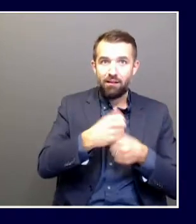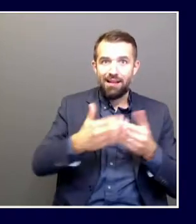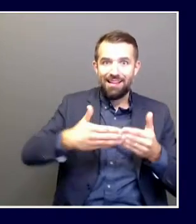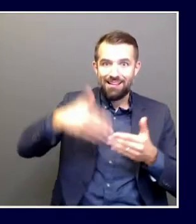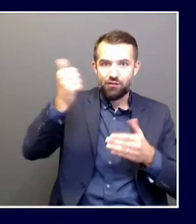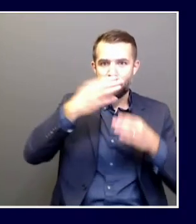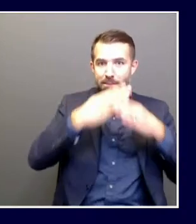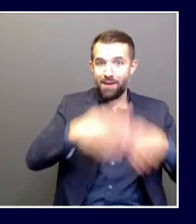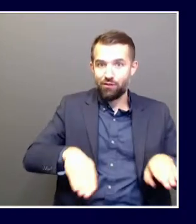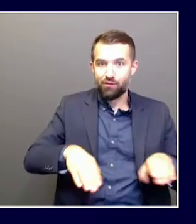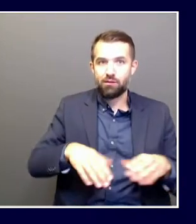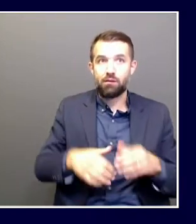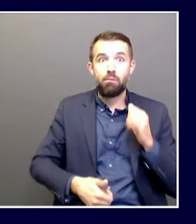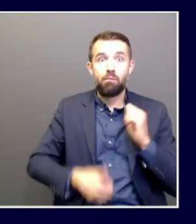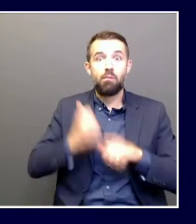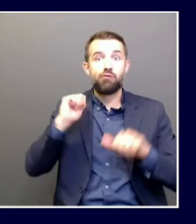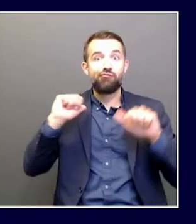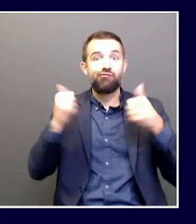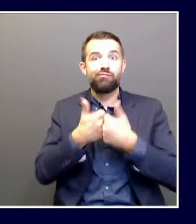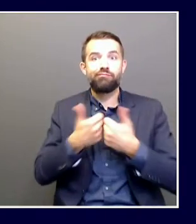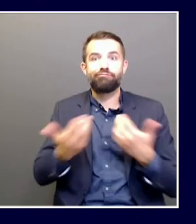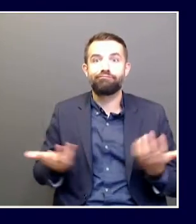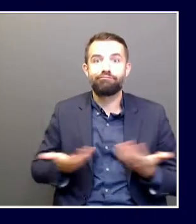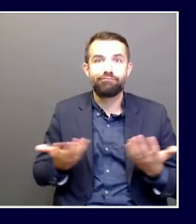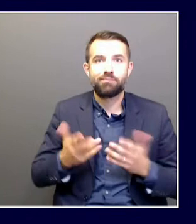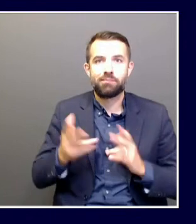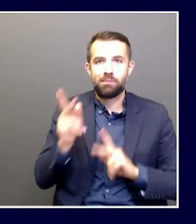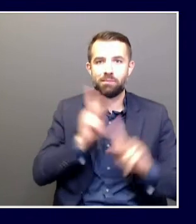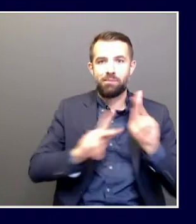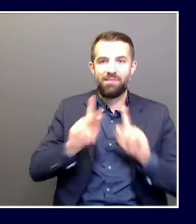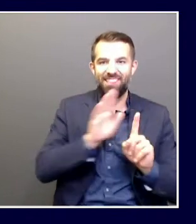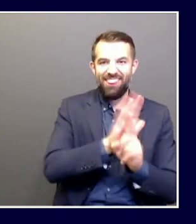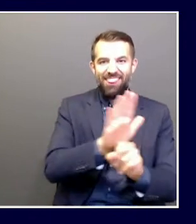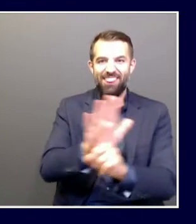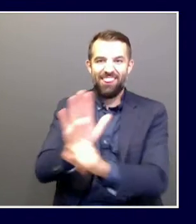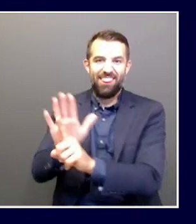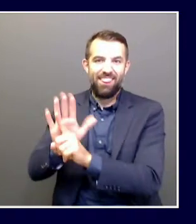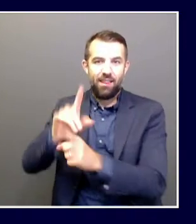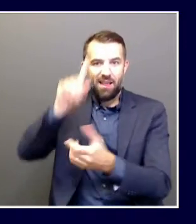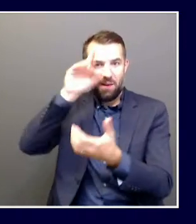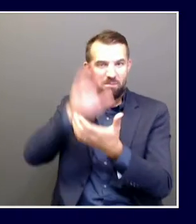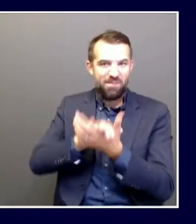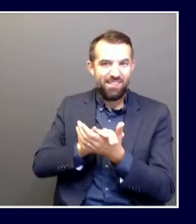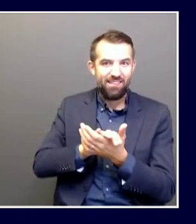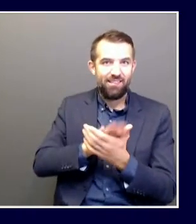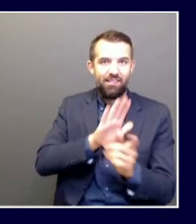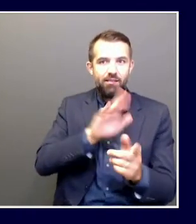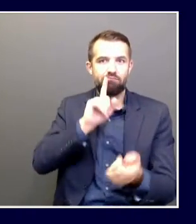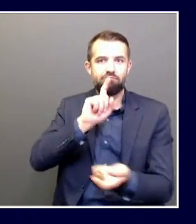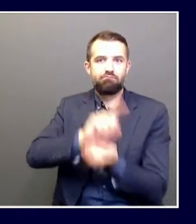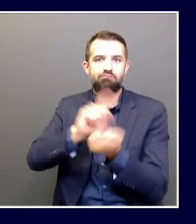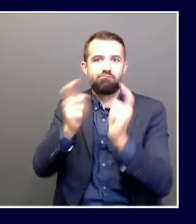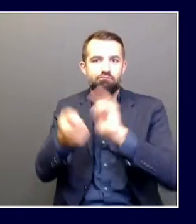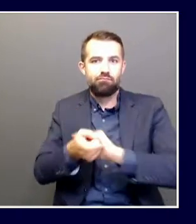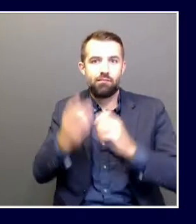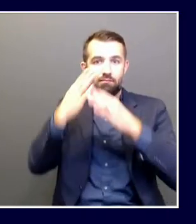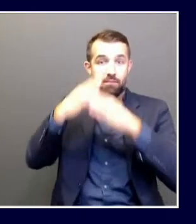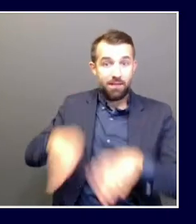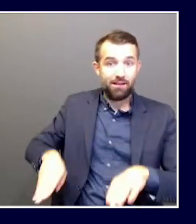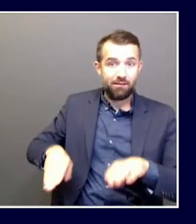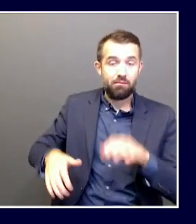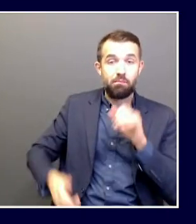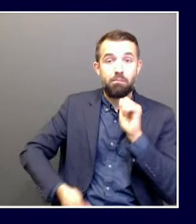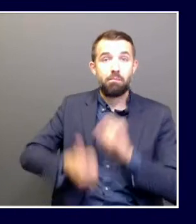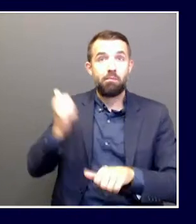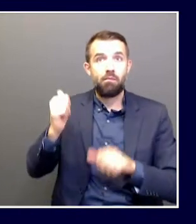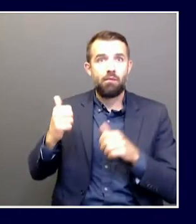There's people who, may have been of that identity who listen, learn, have a family member, have somebody they know who